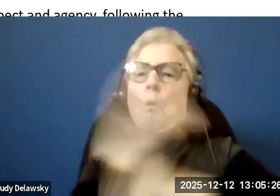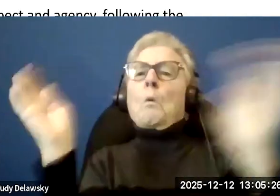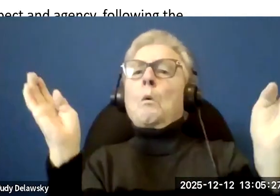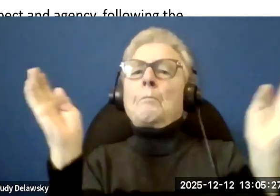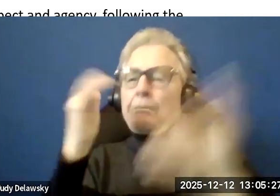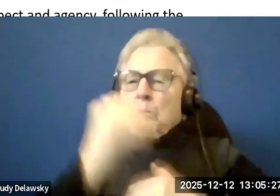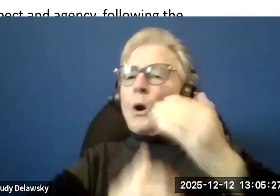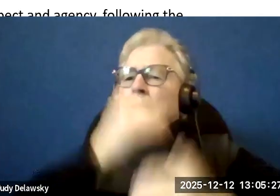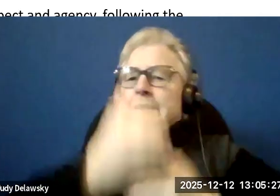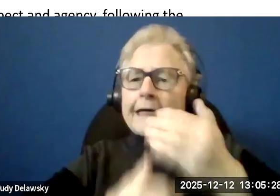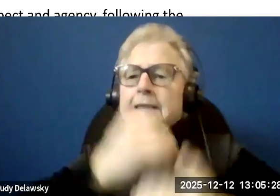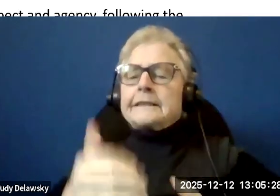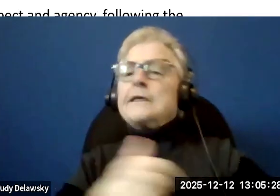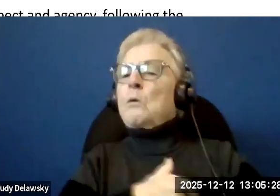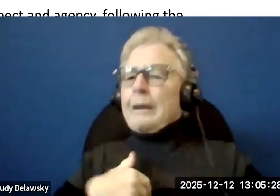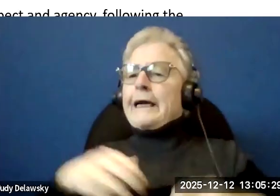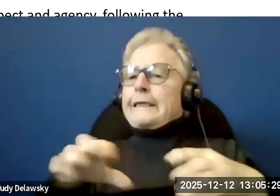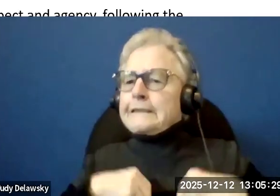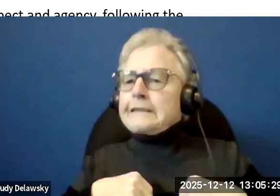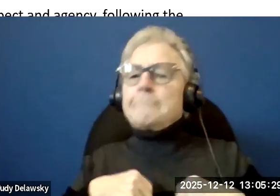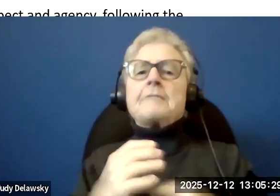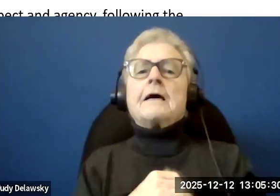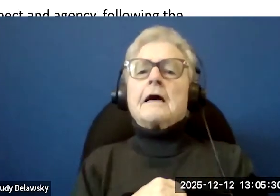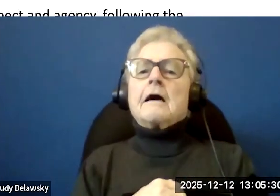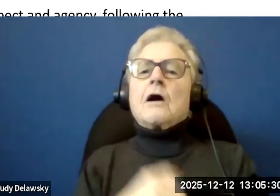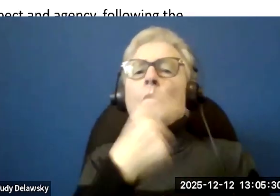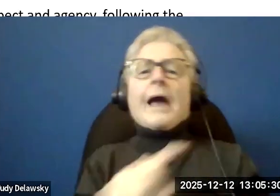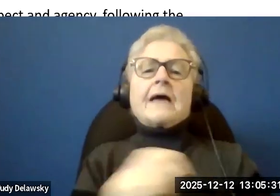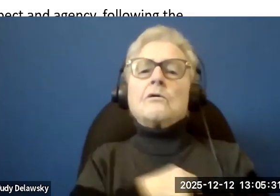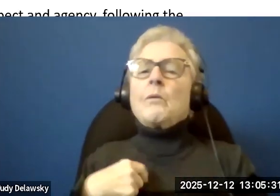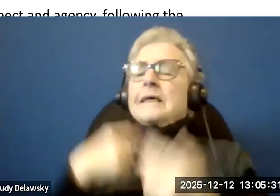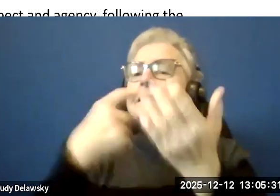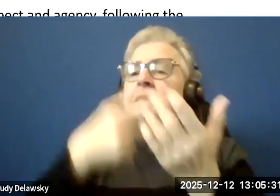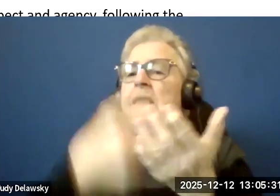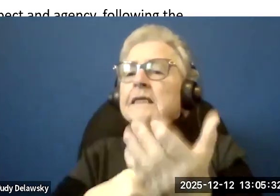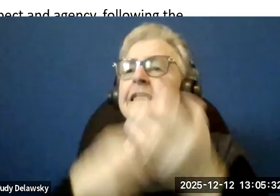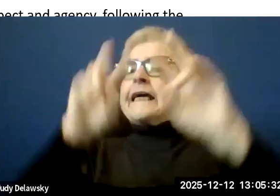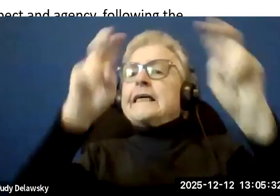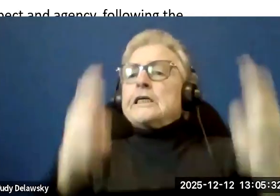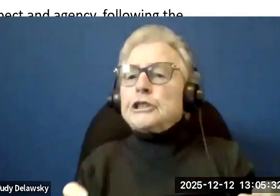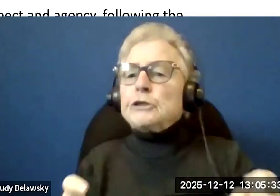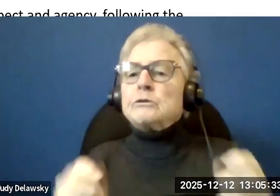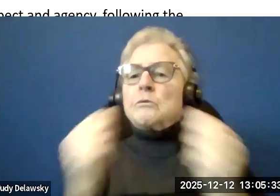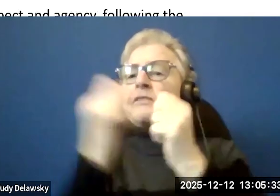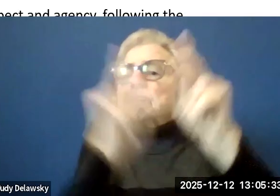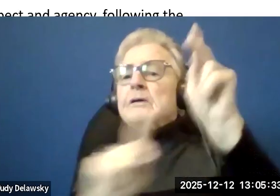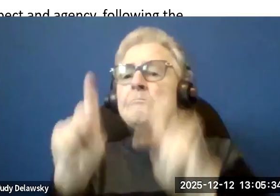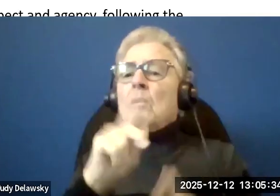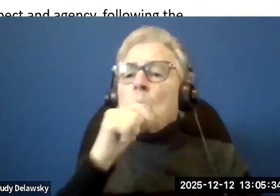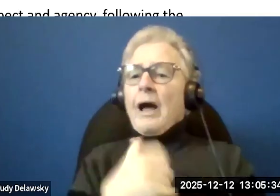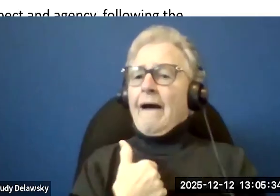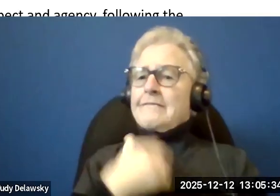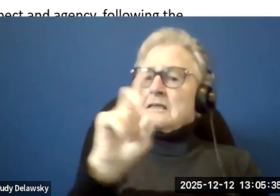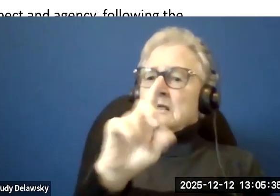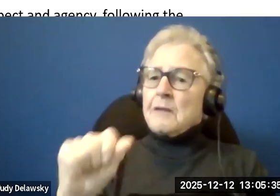person-centered approach when addressing issues related to people with disabilities, but also want to acknowledge that, you